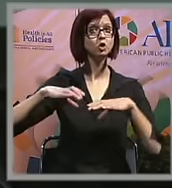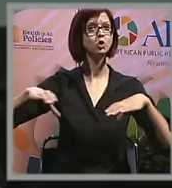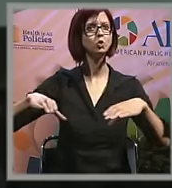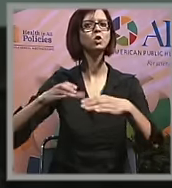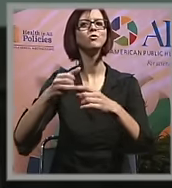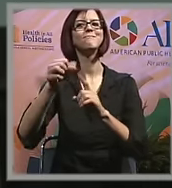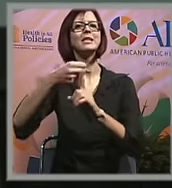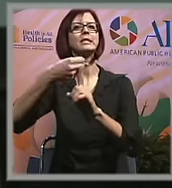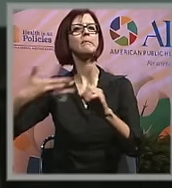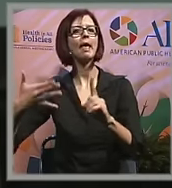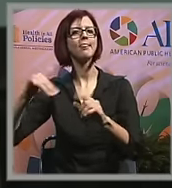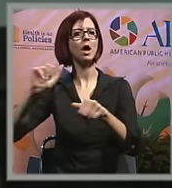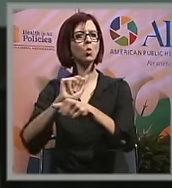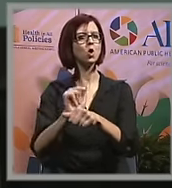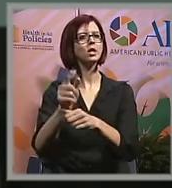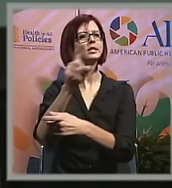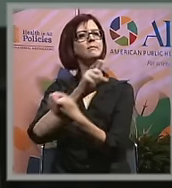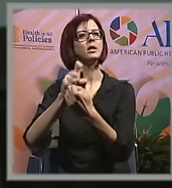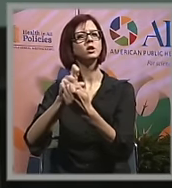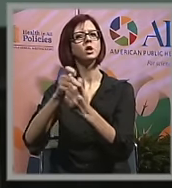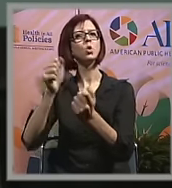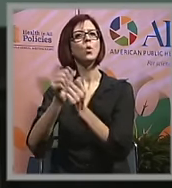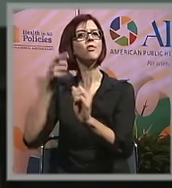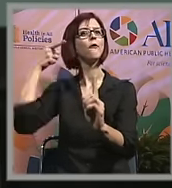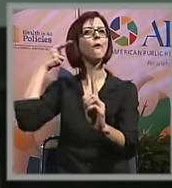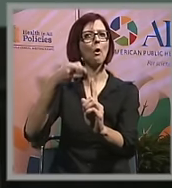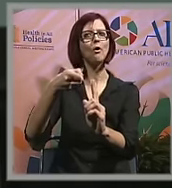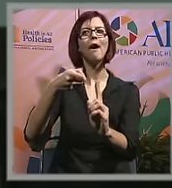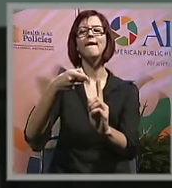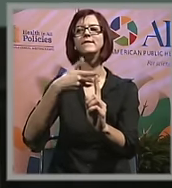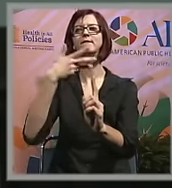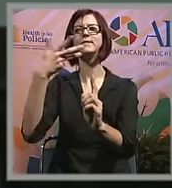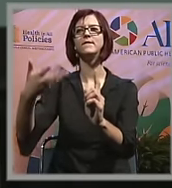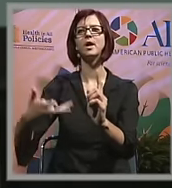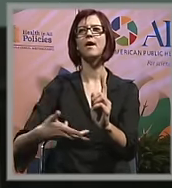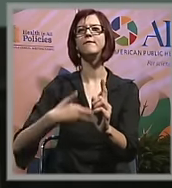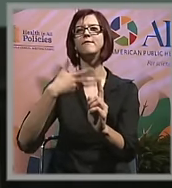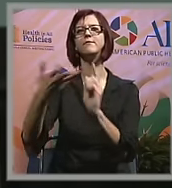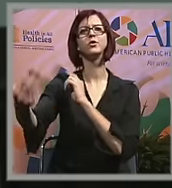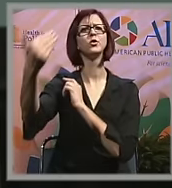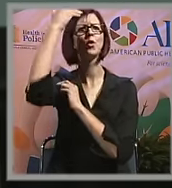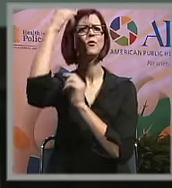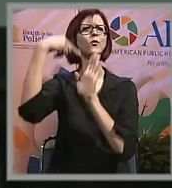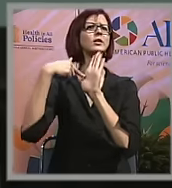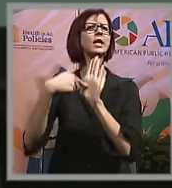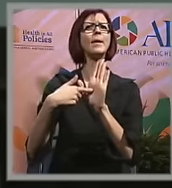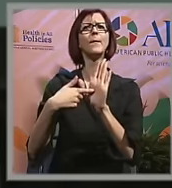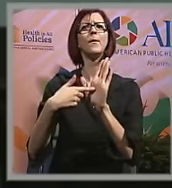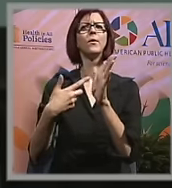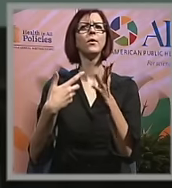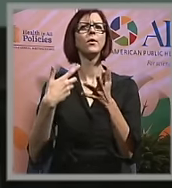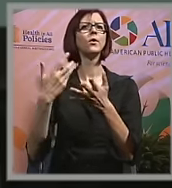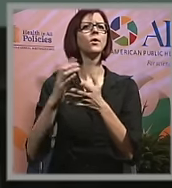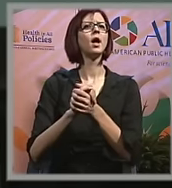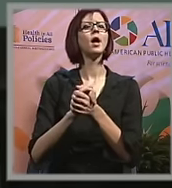work, essentially with the goal of you know, let's say that at least